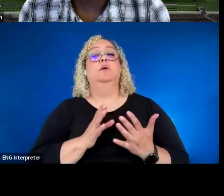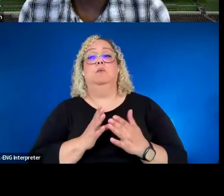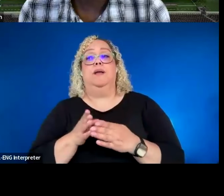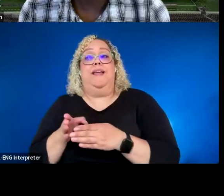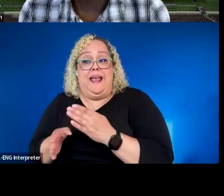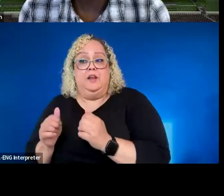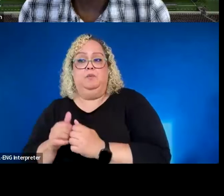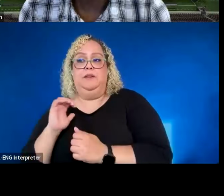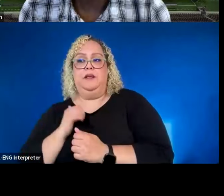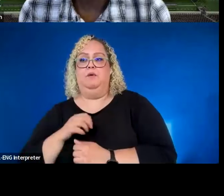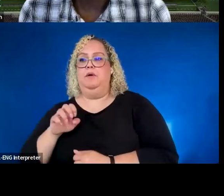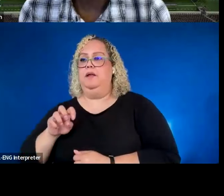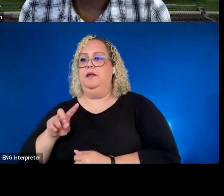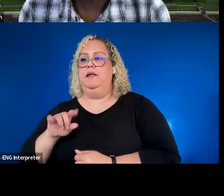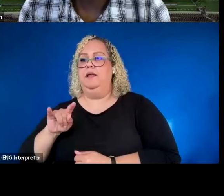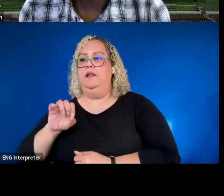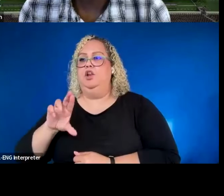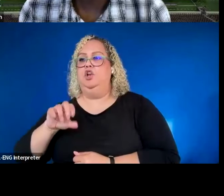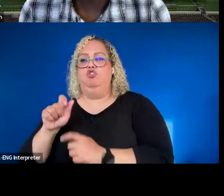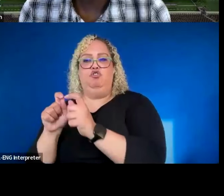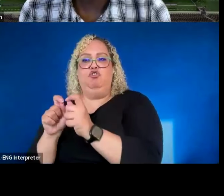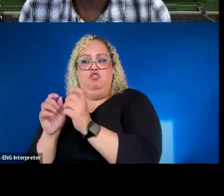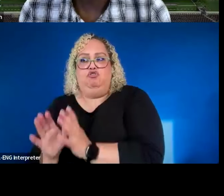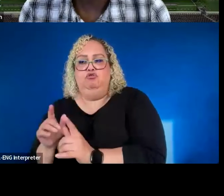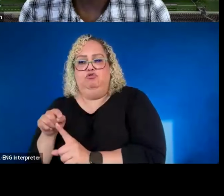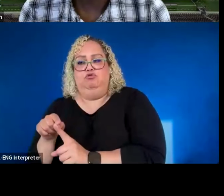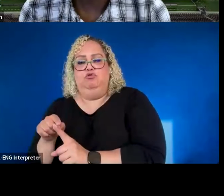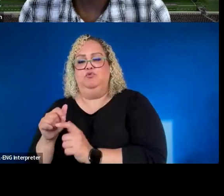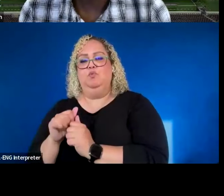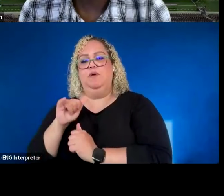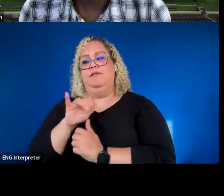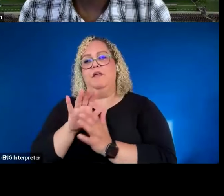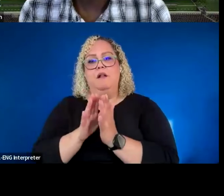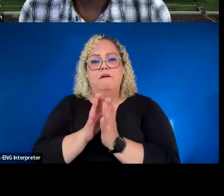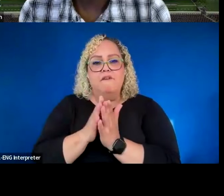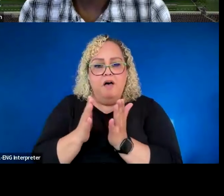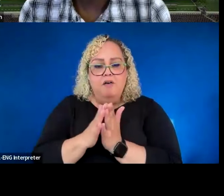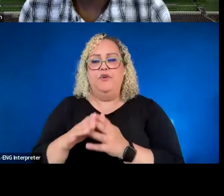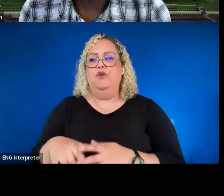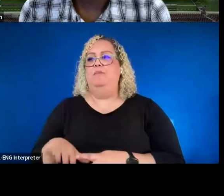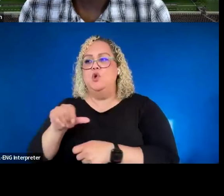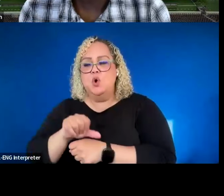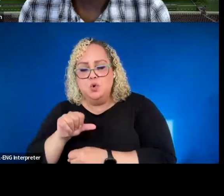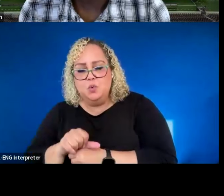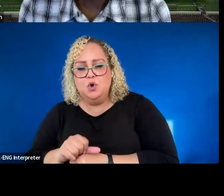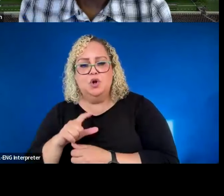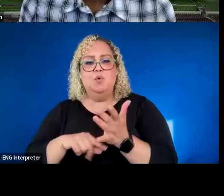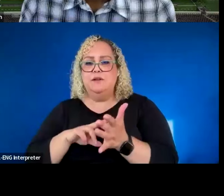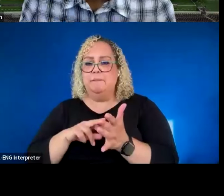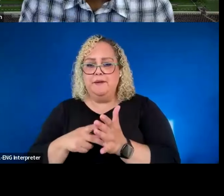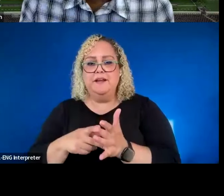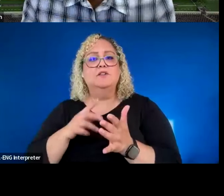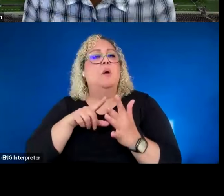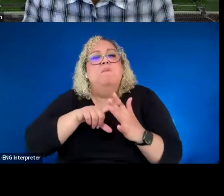this volume and your work in it and what it's meant to you. Start with Dr. Okah, please.